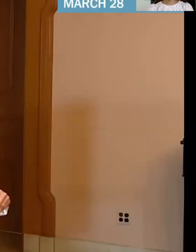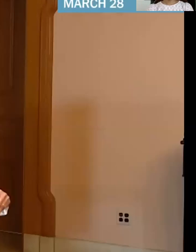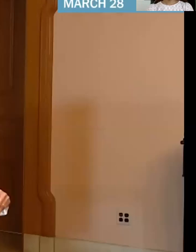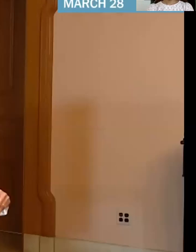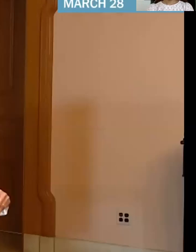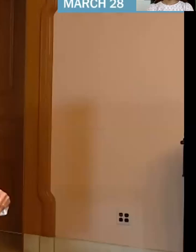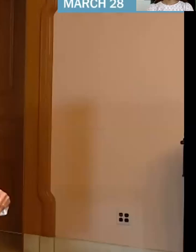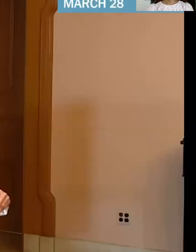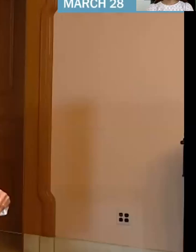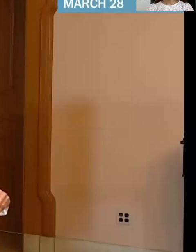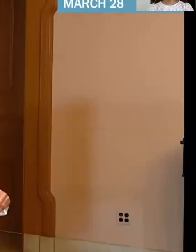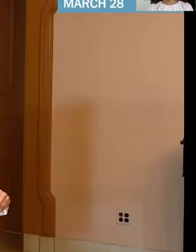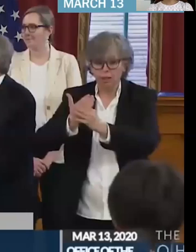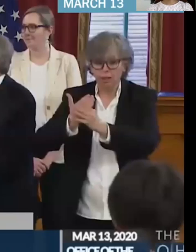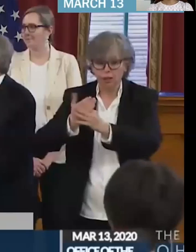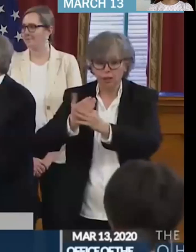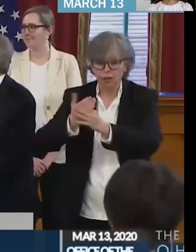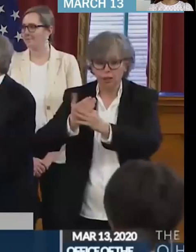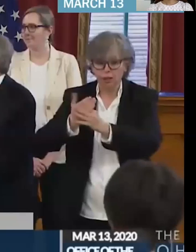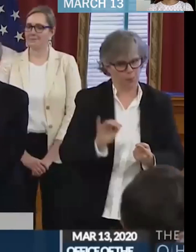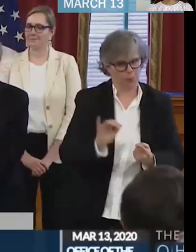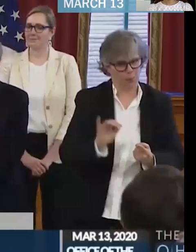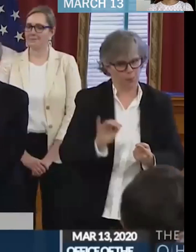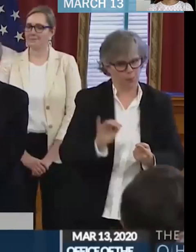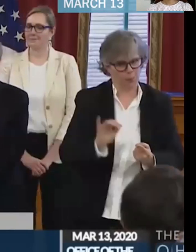you're able to try one more time.